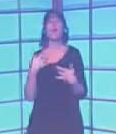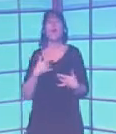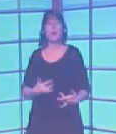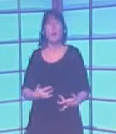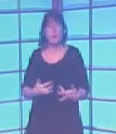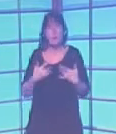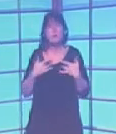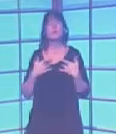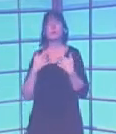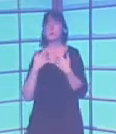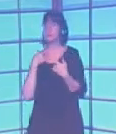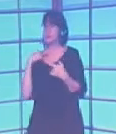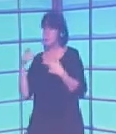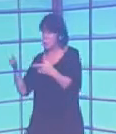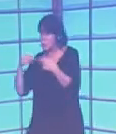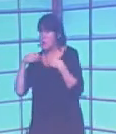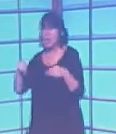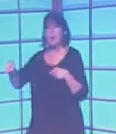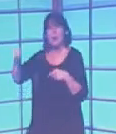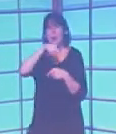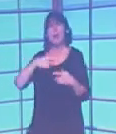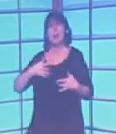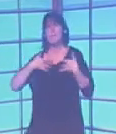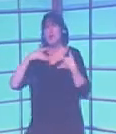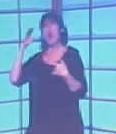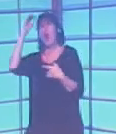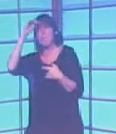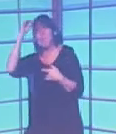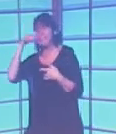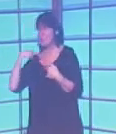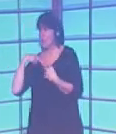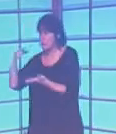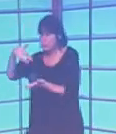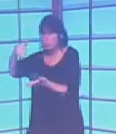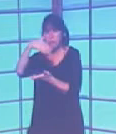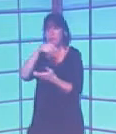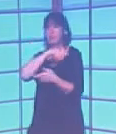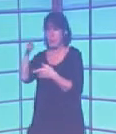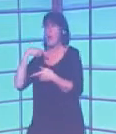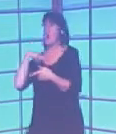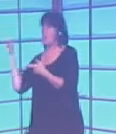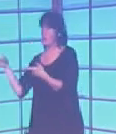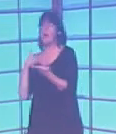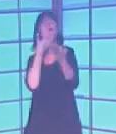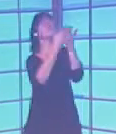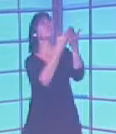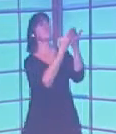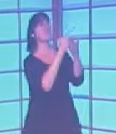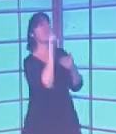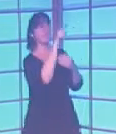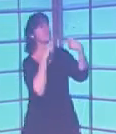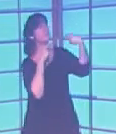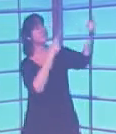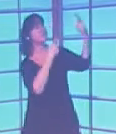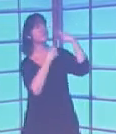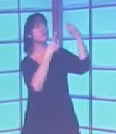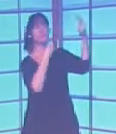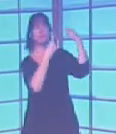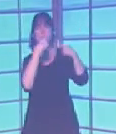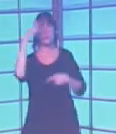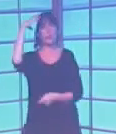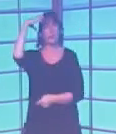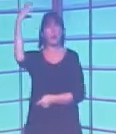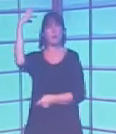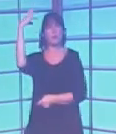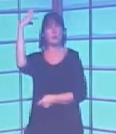disabled supporters to football and other sports governing bodies and to government. We provide independent expert advice on all